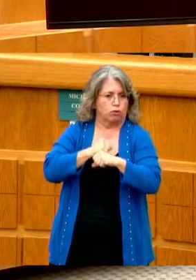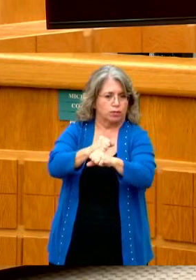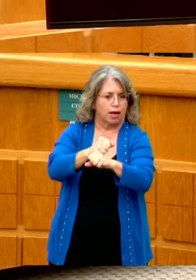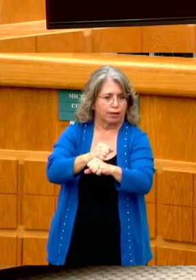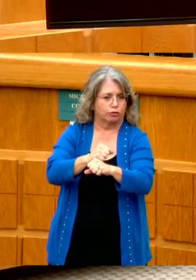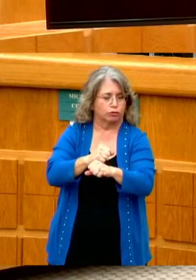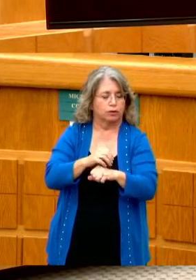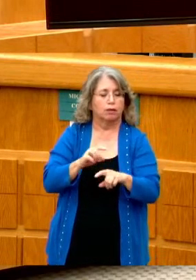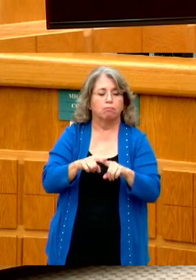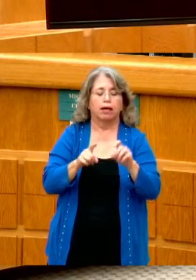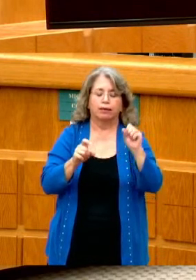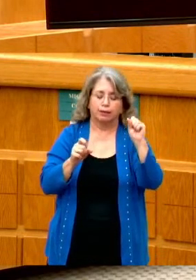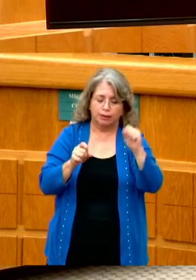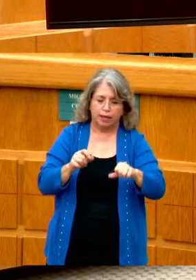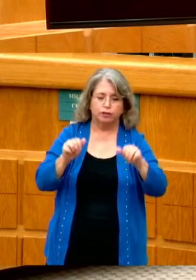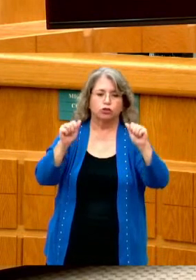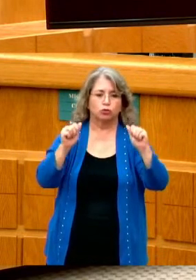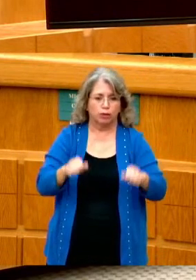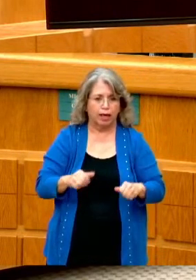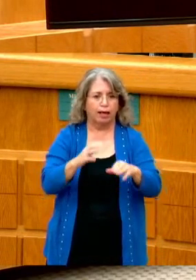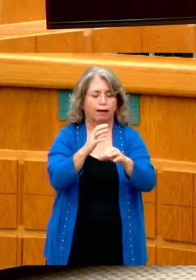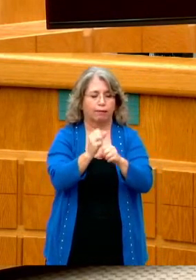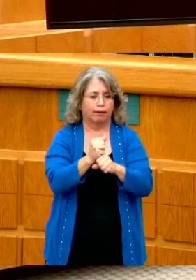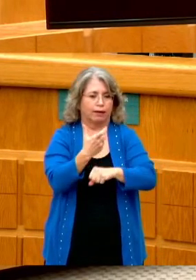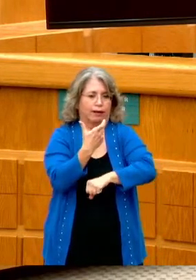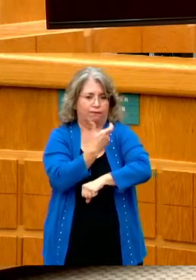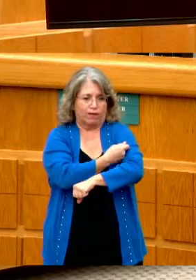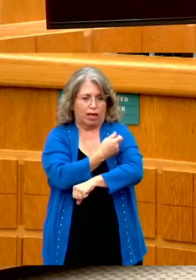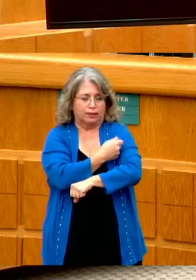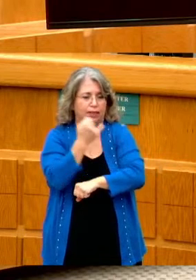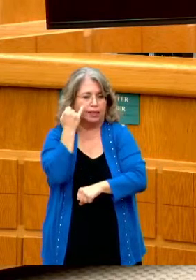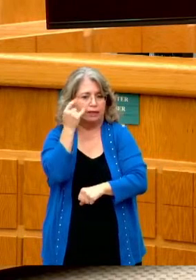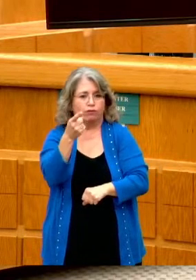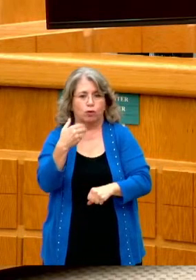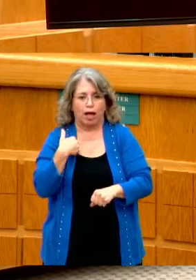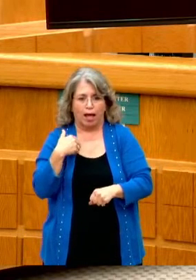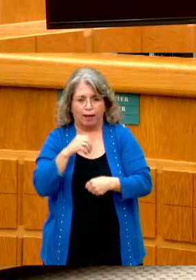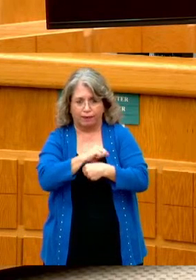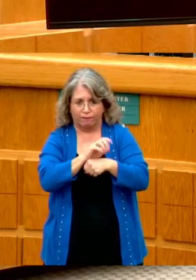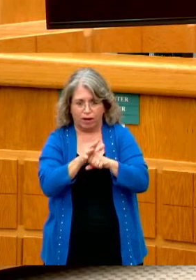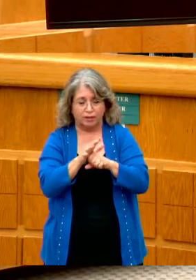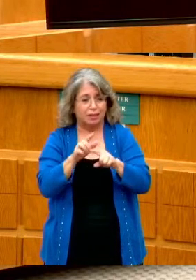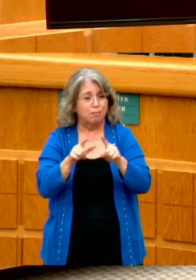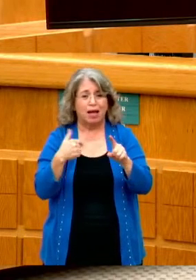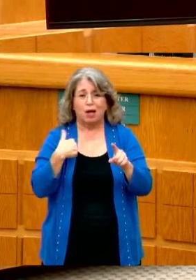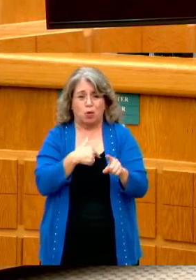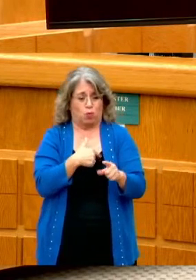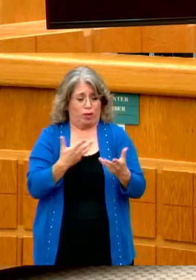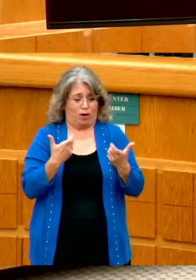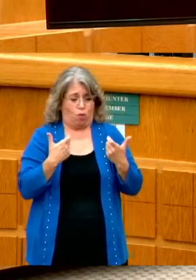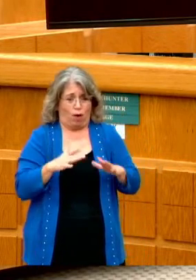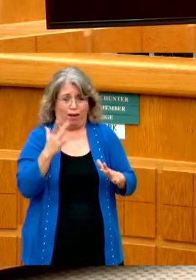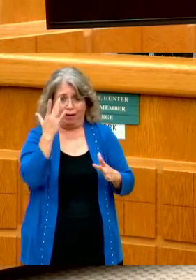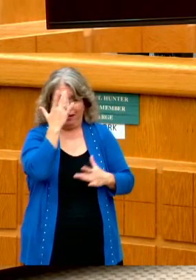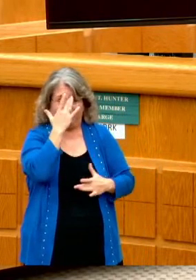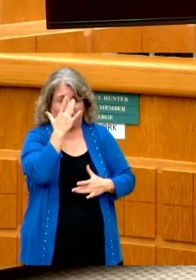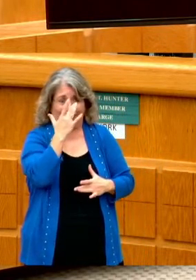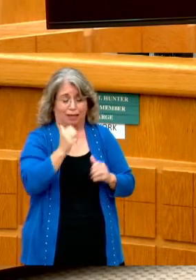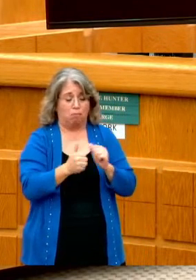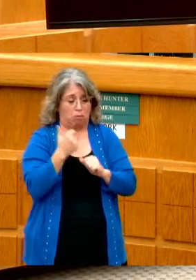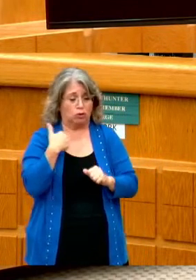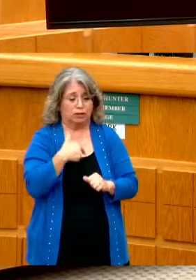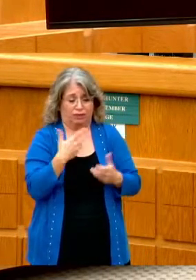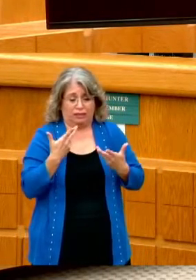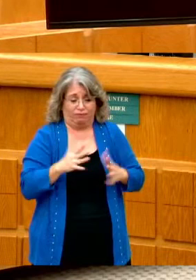vaccinated for COVID-19 if you've had the virus. We do not want to get sick in our clinics because most of us, while we've been